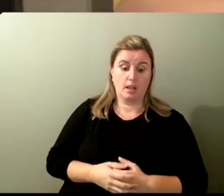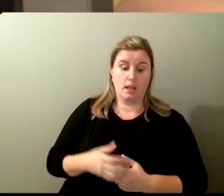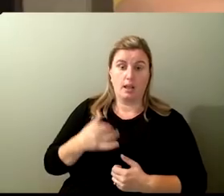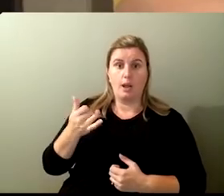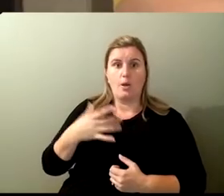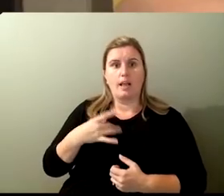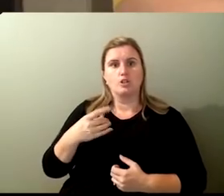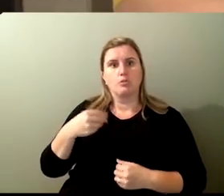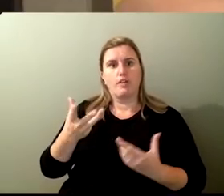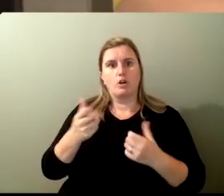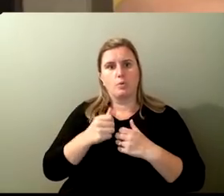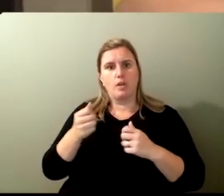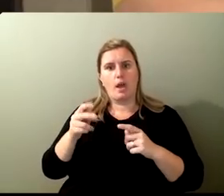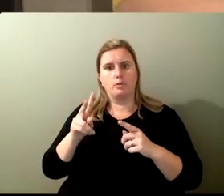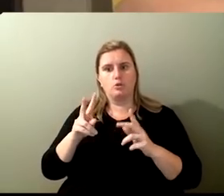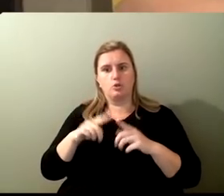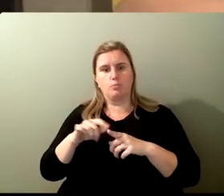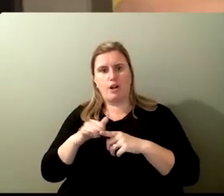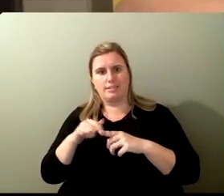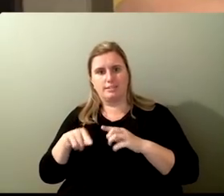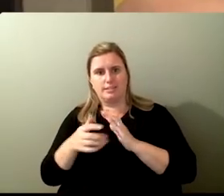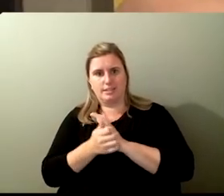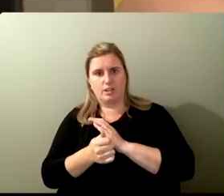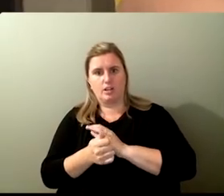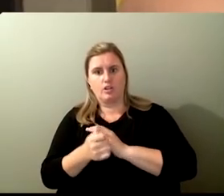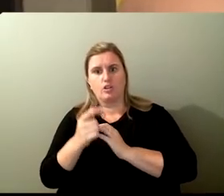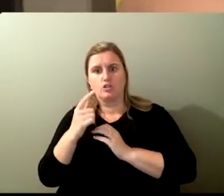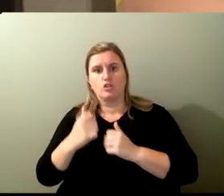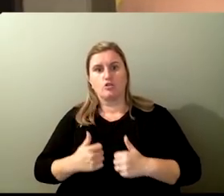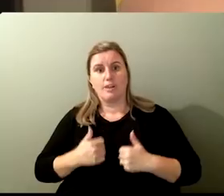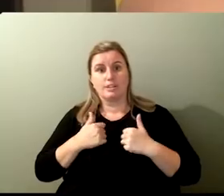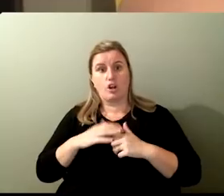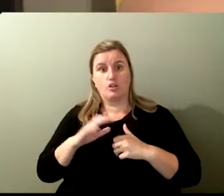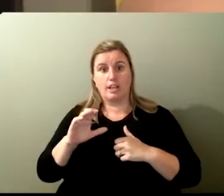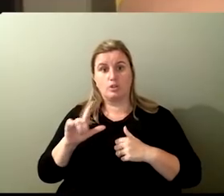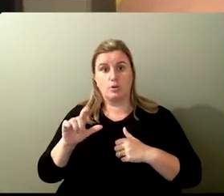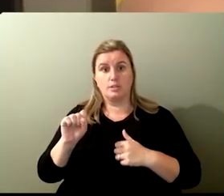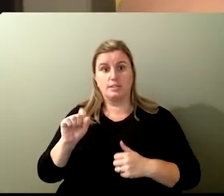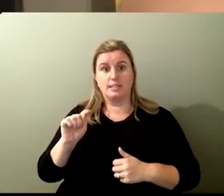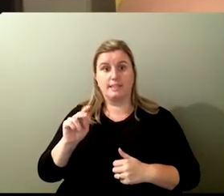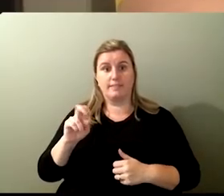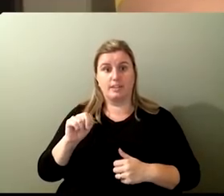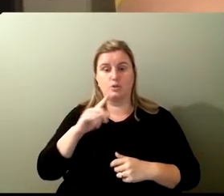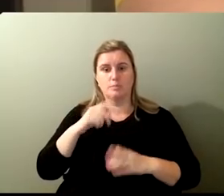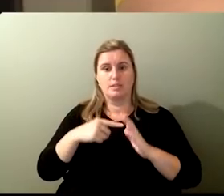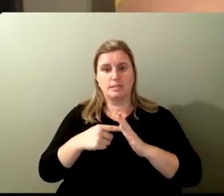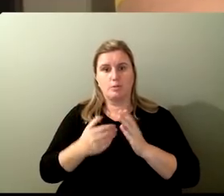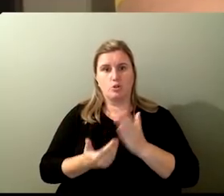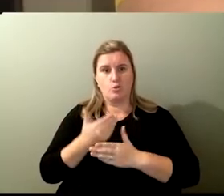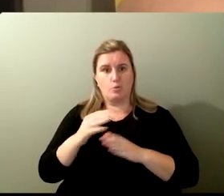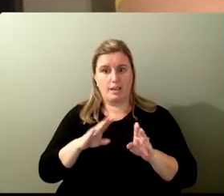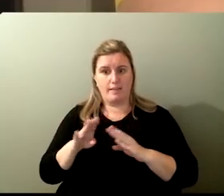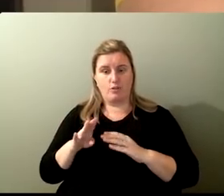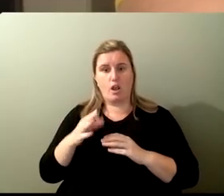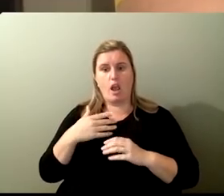provide you with an opportunity to practice a skill. There's a resident on your caseload, Stephen, who has been displaying new behavior. I